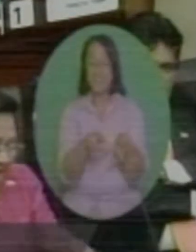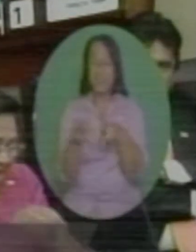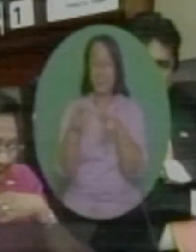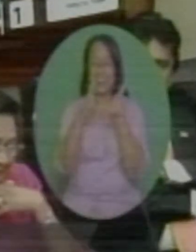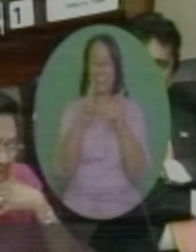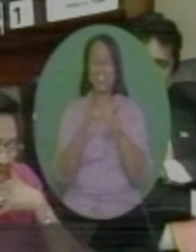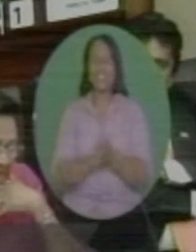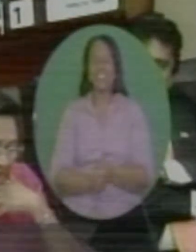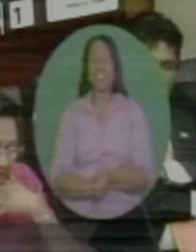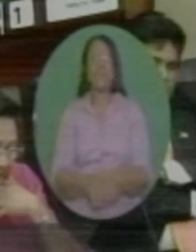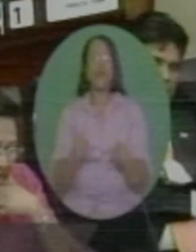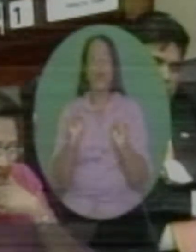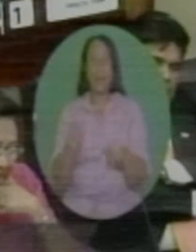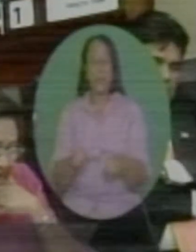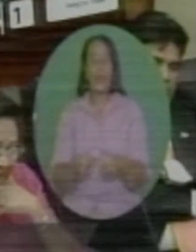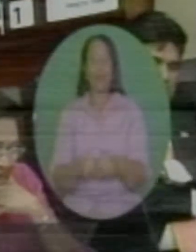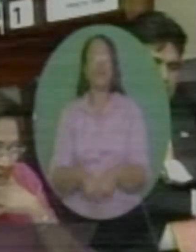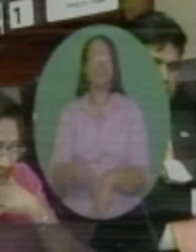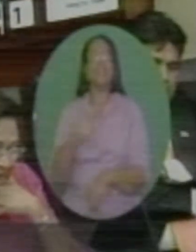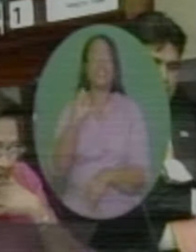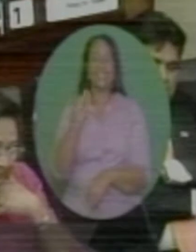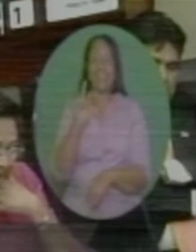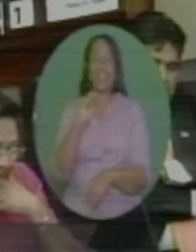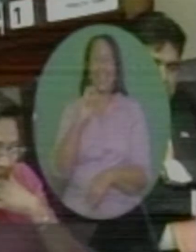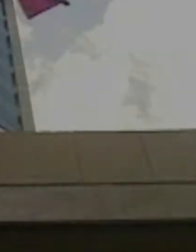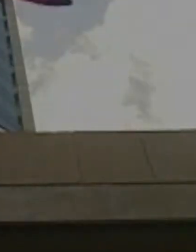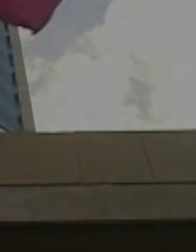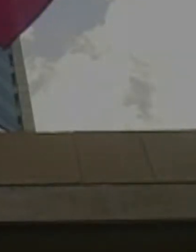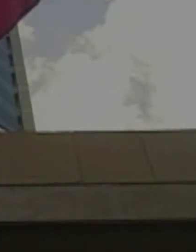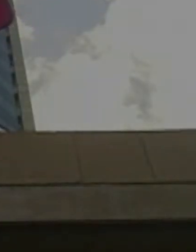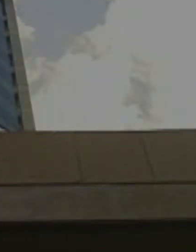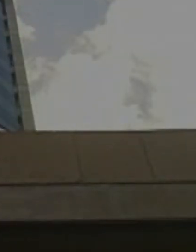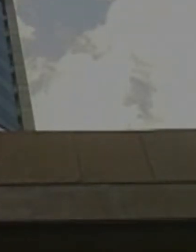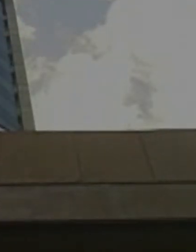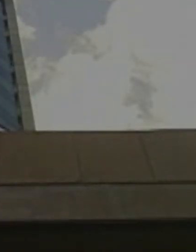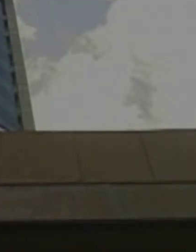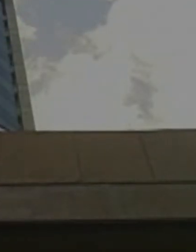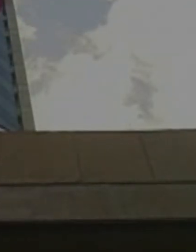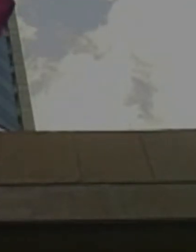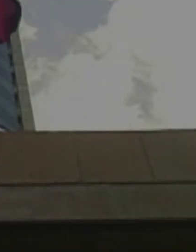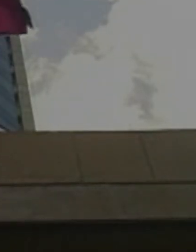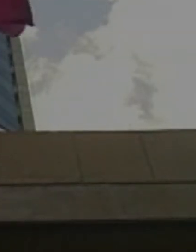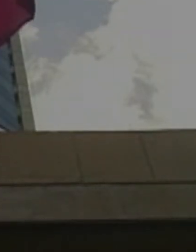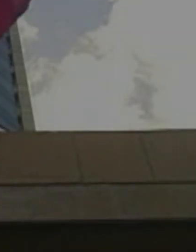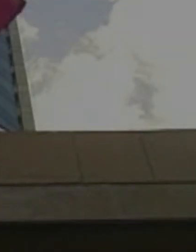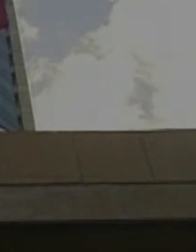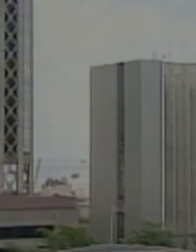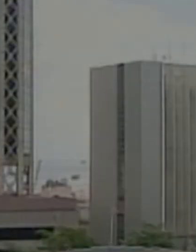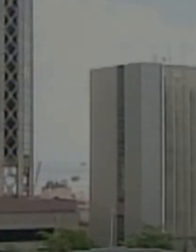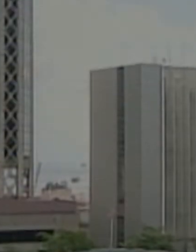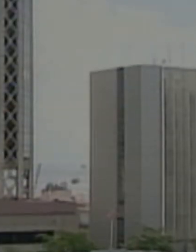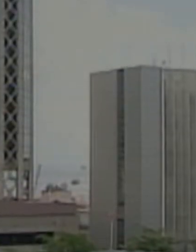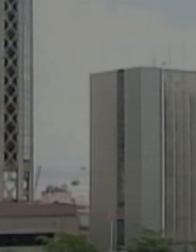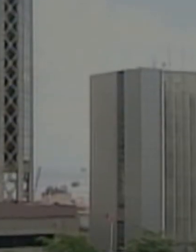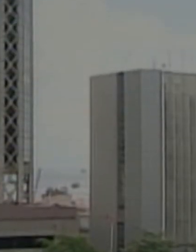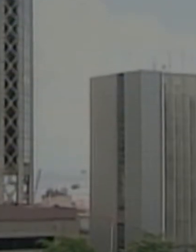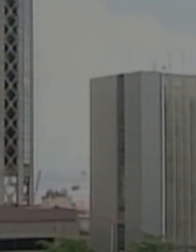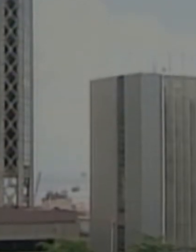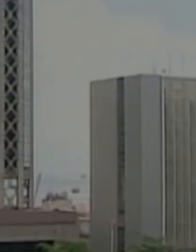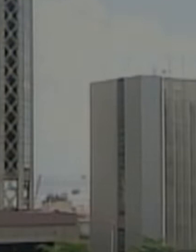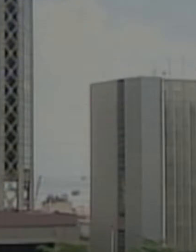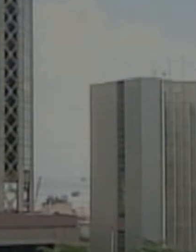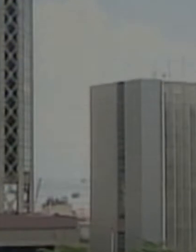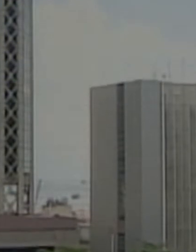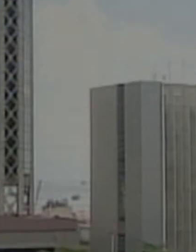package as a continuance of government streamlining expenditure. Coming off a surplus from the previous financial year, the ministry is said to